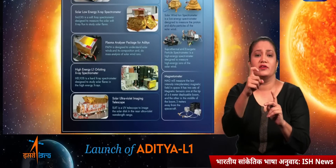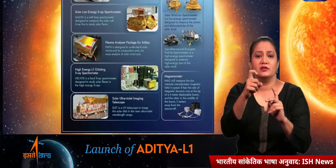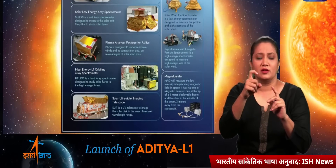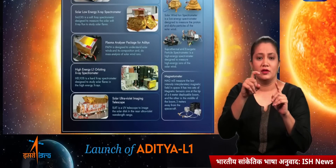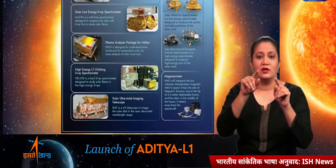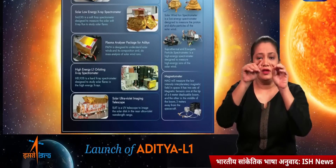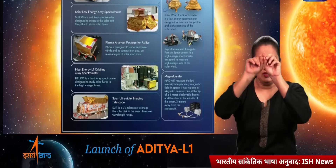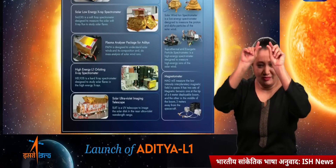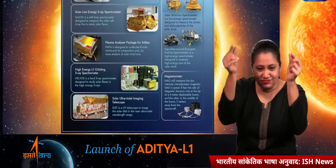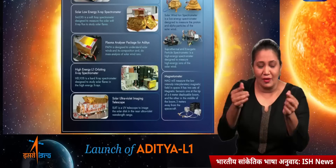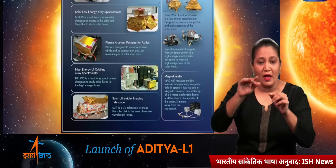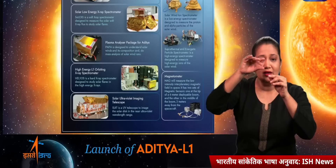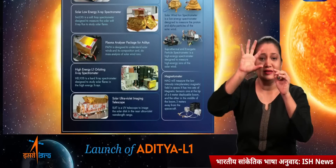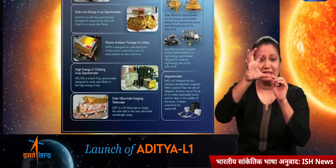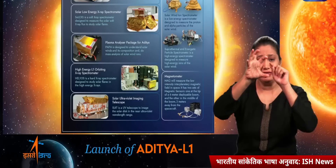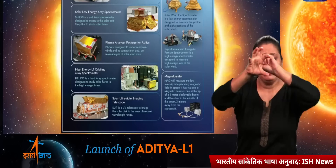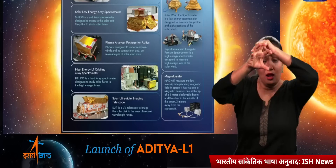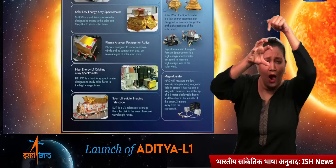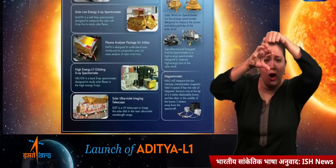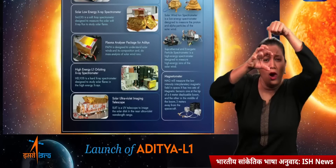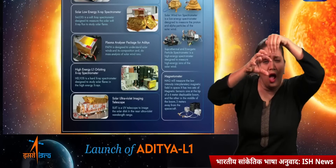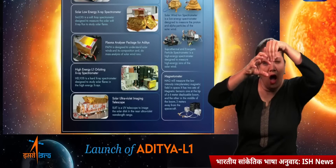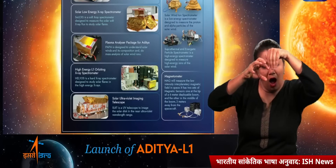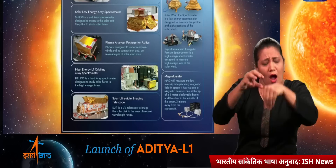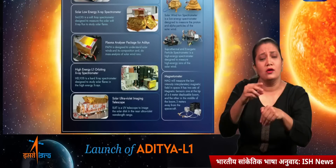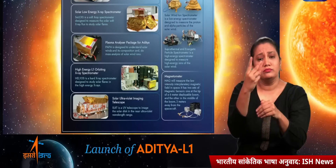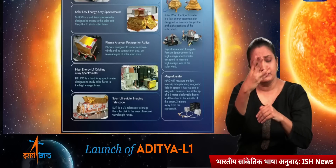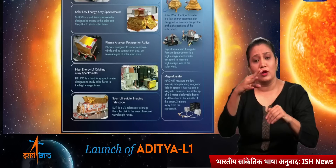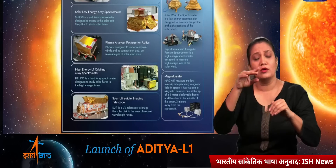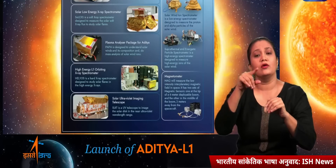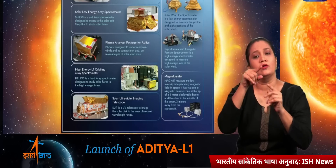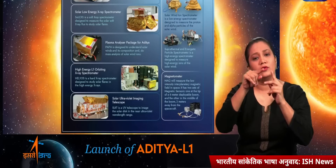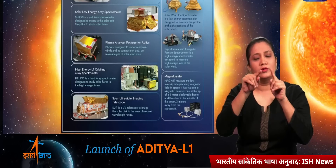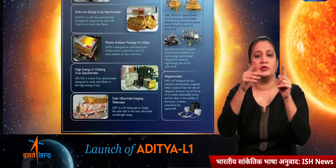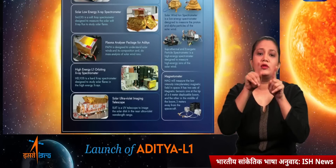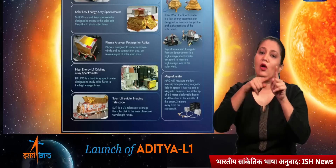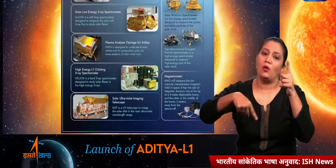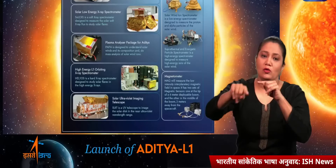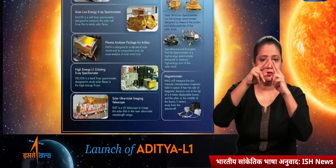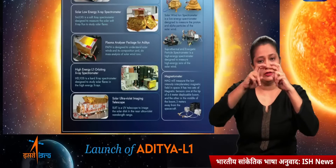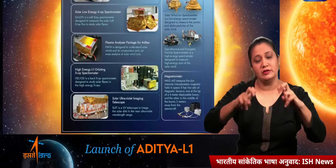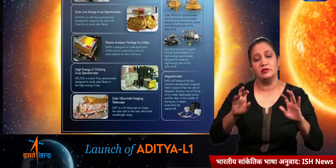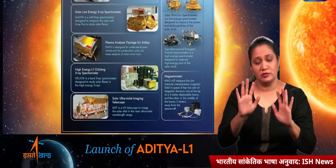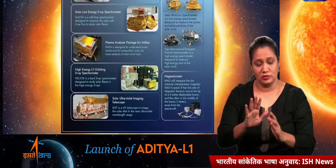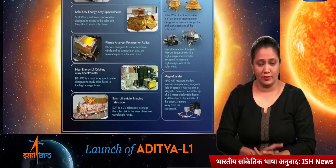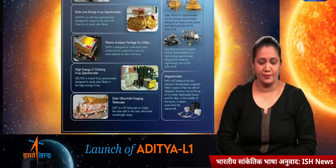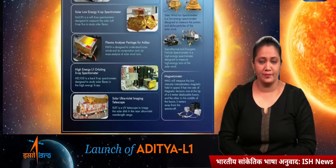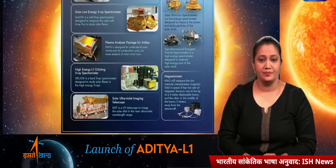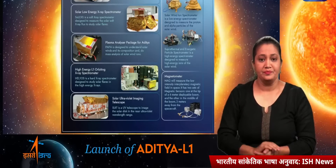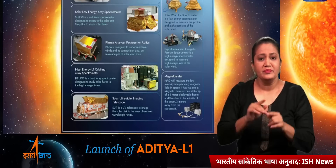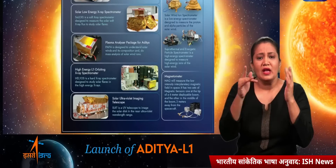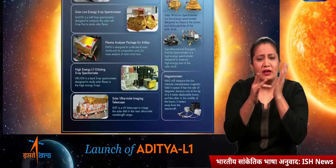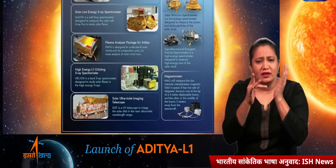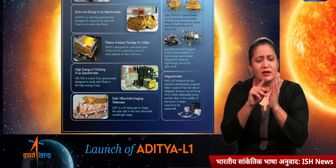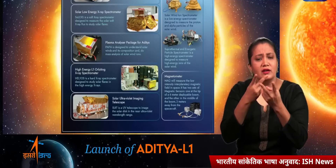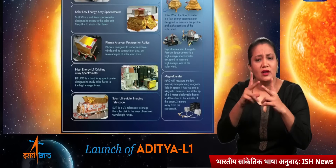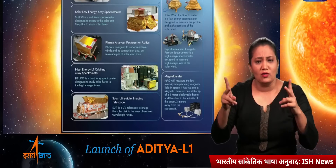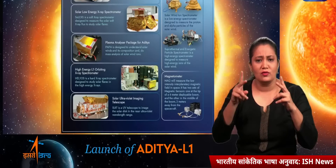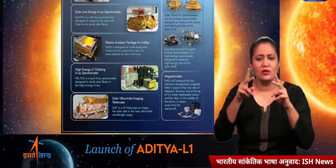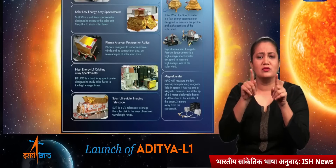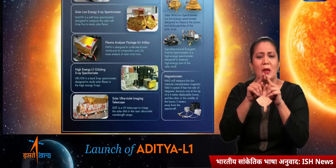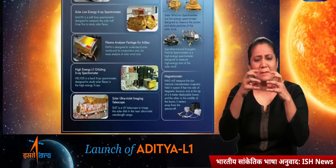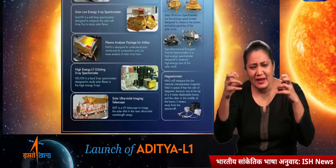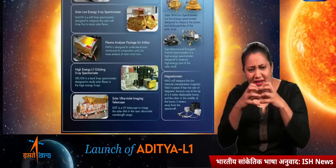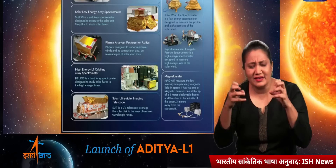protosphere, chromosphere and corona, which is the outermost layer of the Sun. These payloads use electromagnetic,